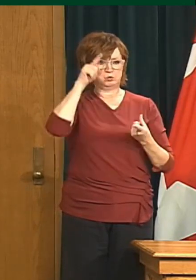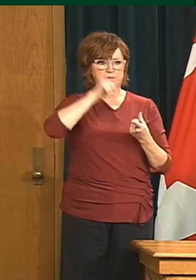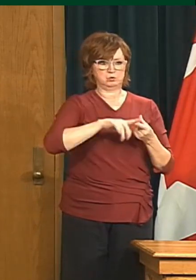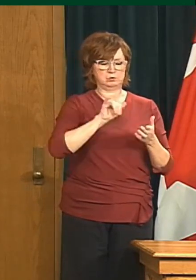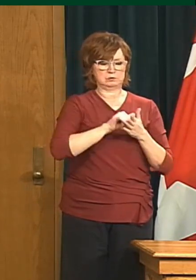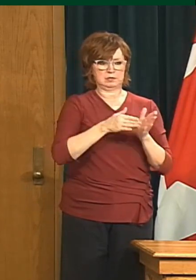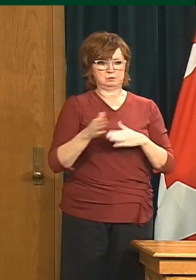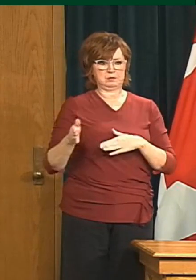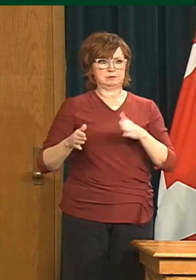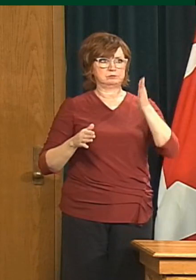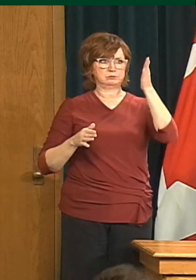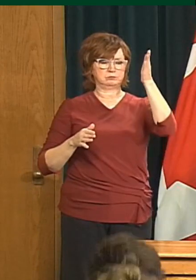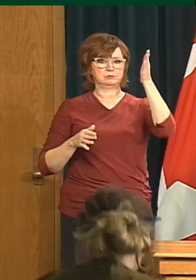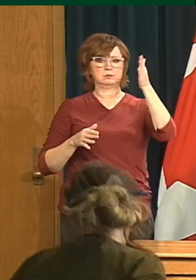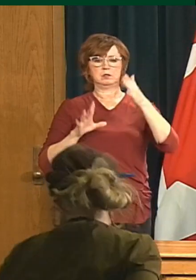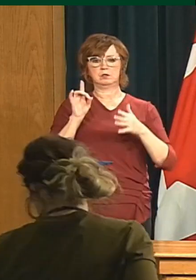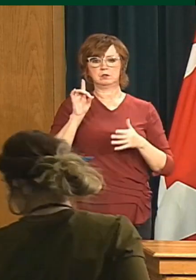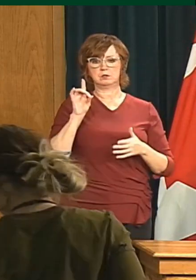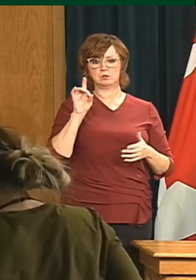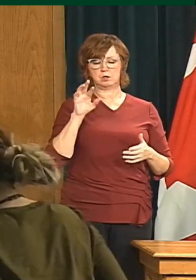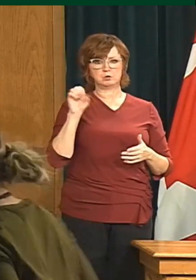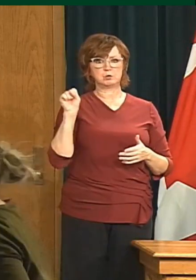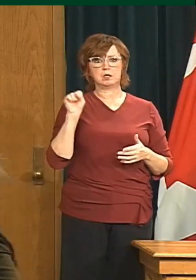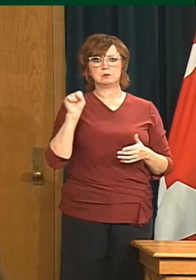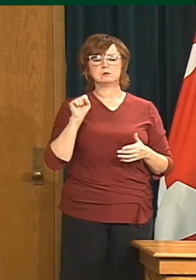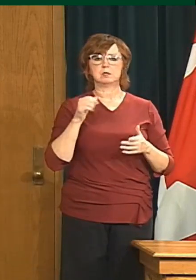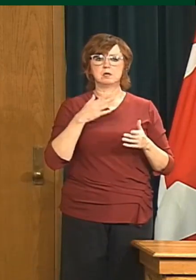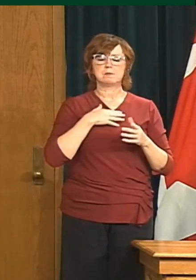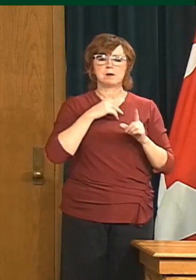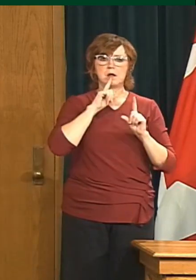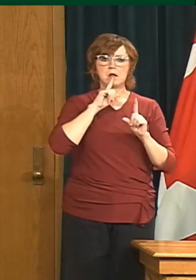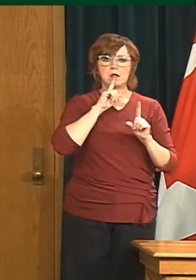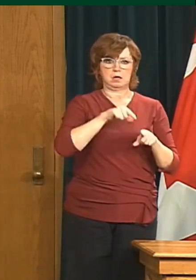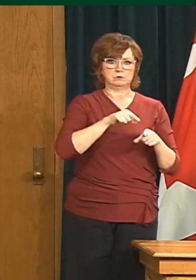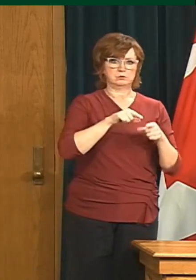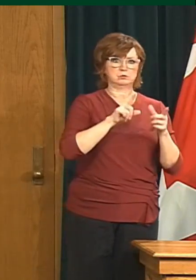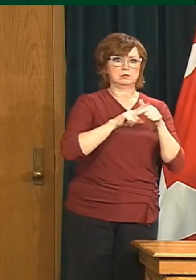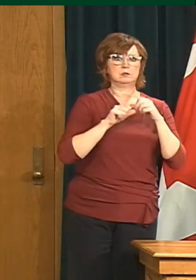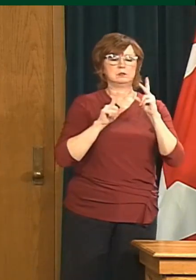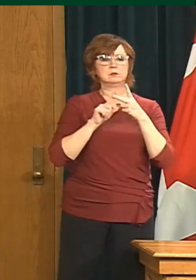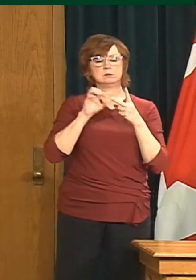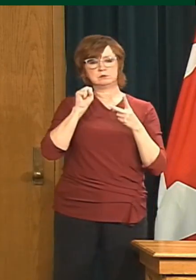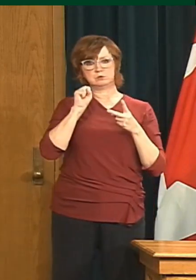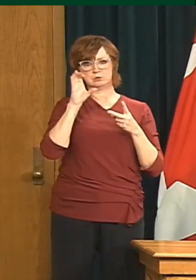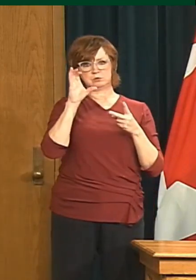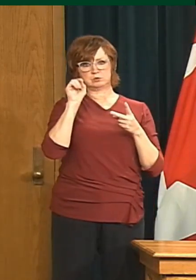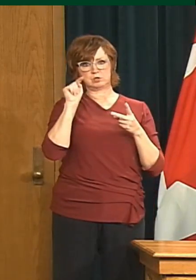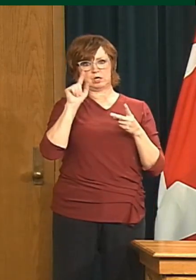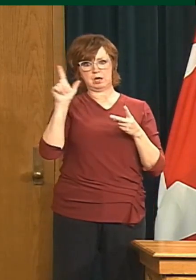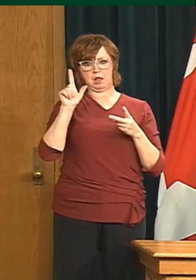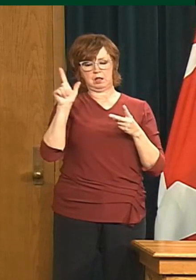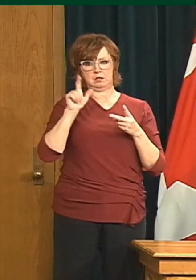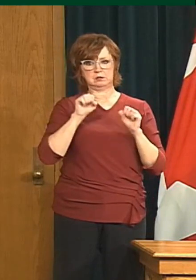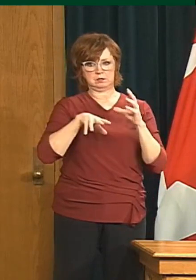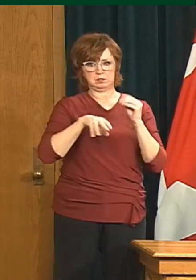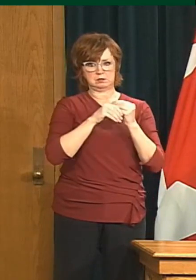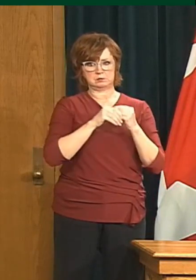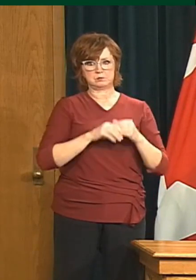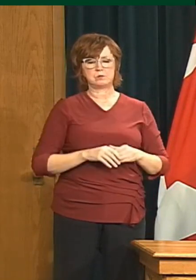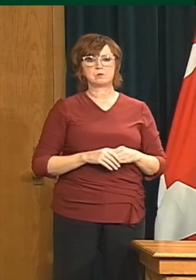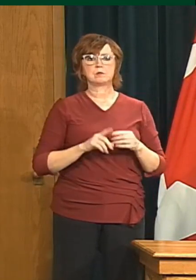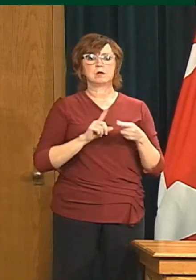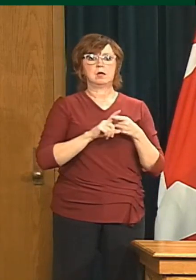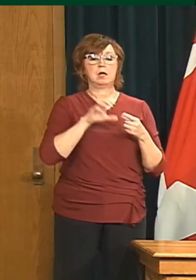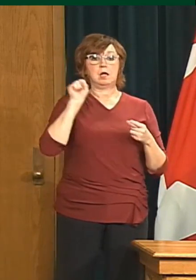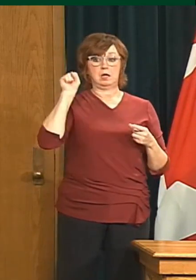So thank you. So I'll make some initial comments and maybe Mr. Scott Livingston to add to that. So absolutely, through measures that the